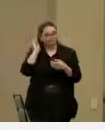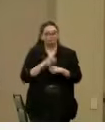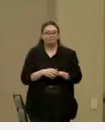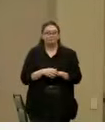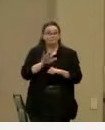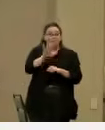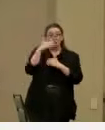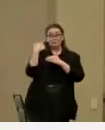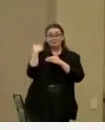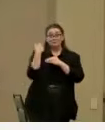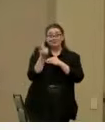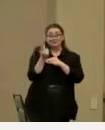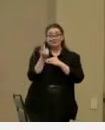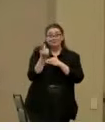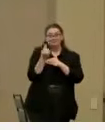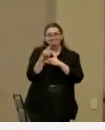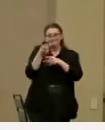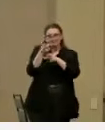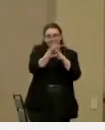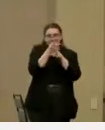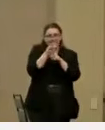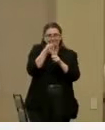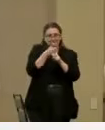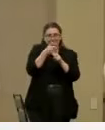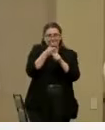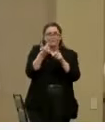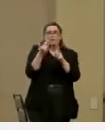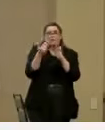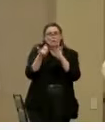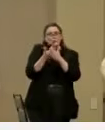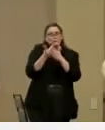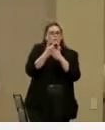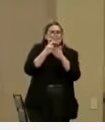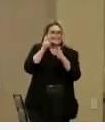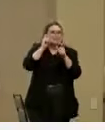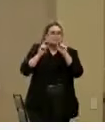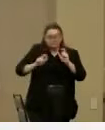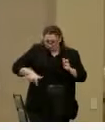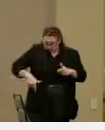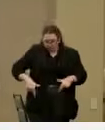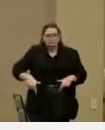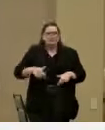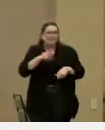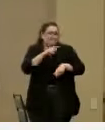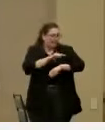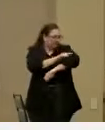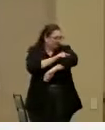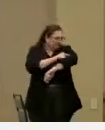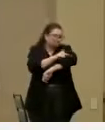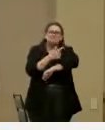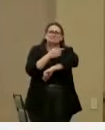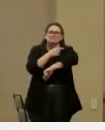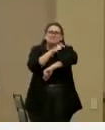So your job is to monitor your skin. Look for new lesions. Don't just brush off that spot on your